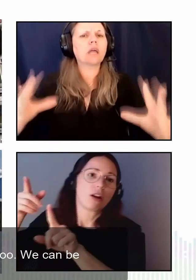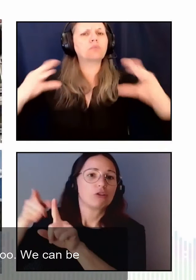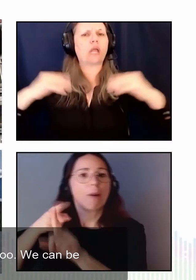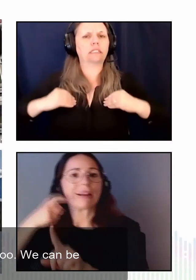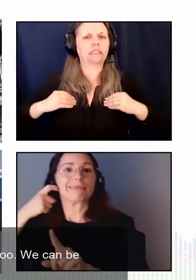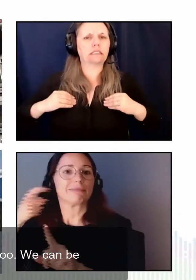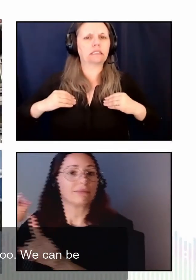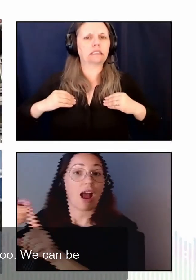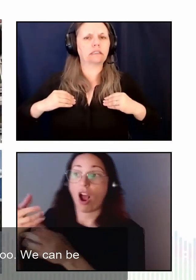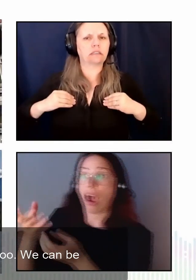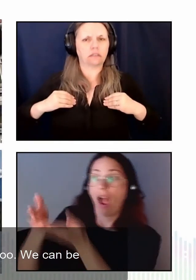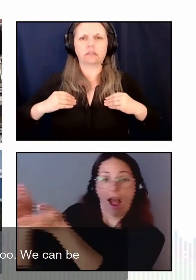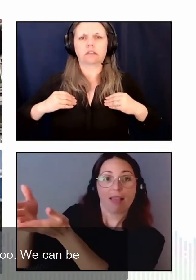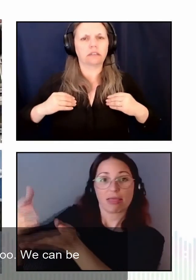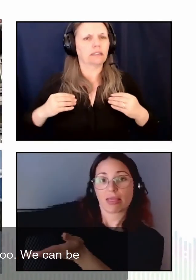world,